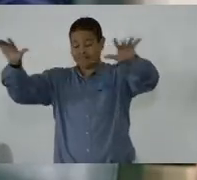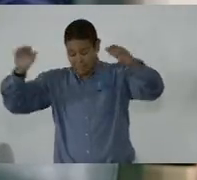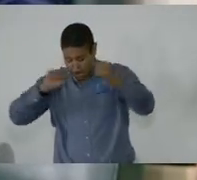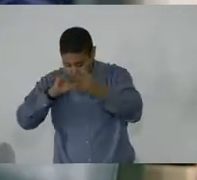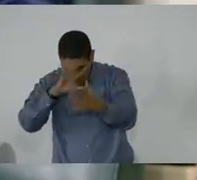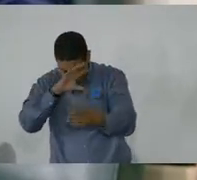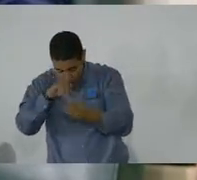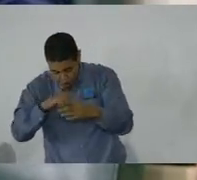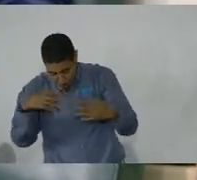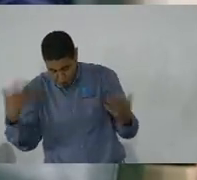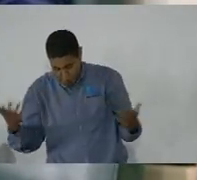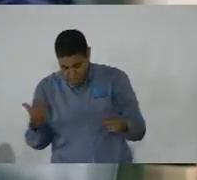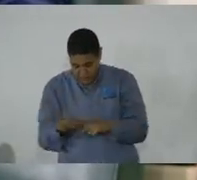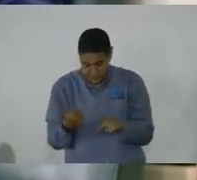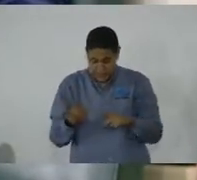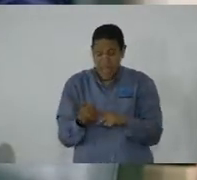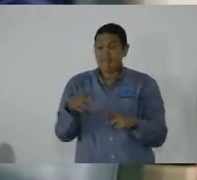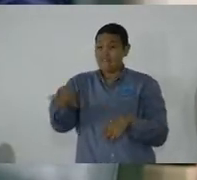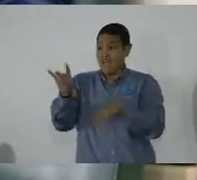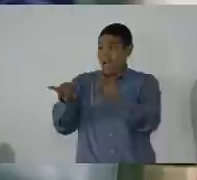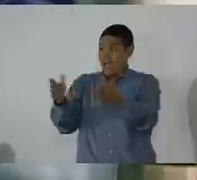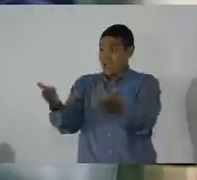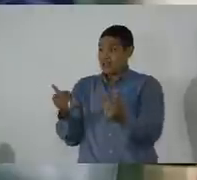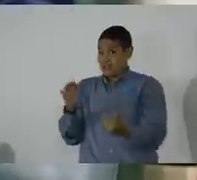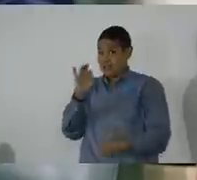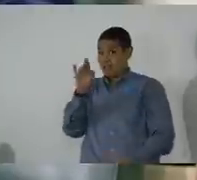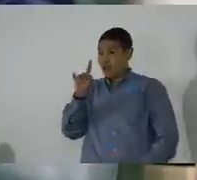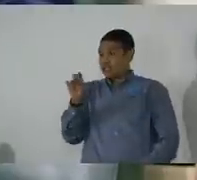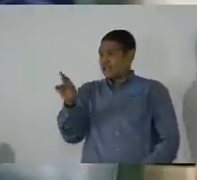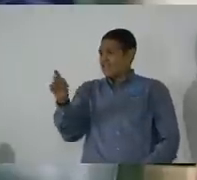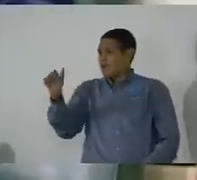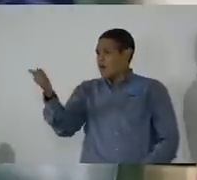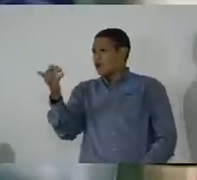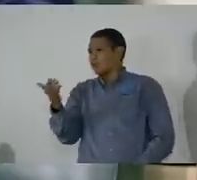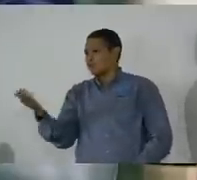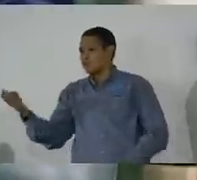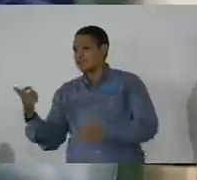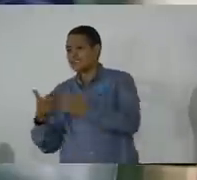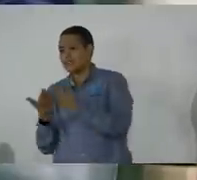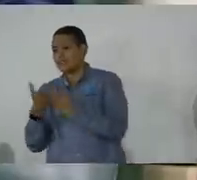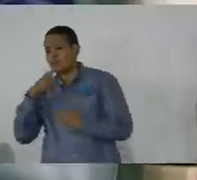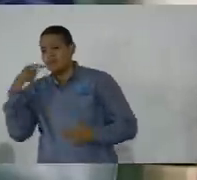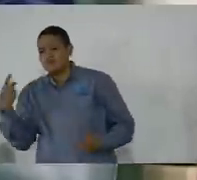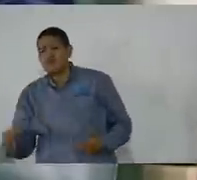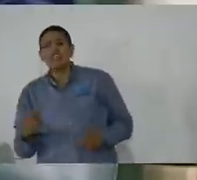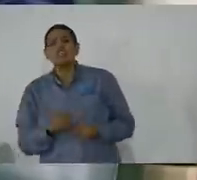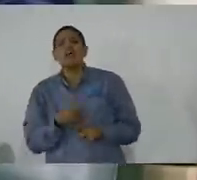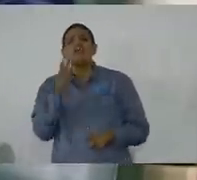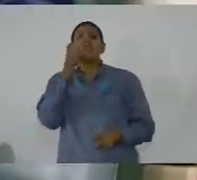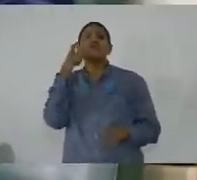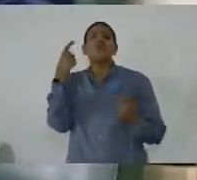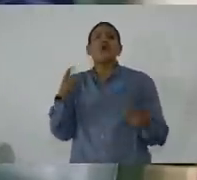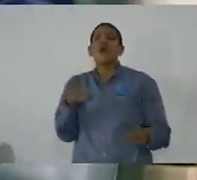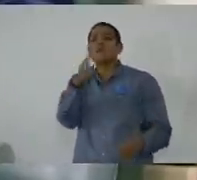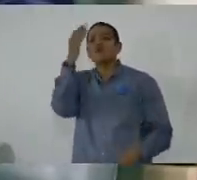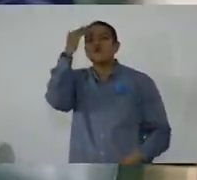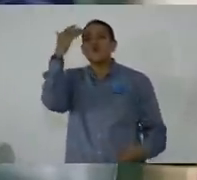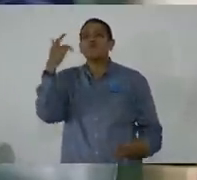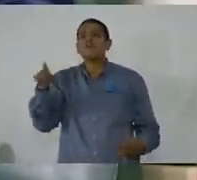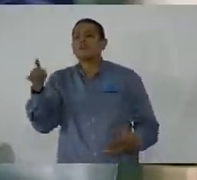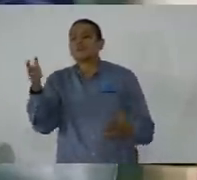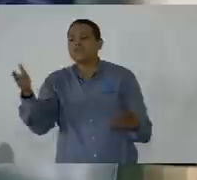includes, one, sourcing fertilizer from other sources aside from Russia. Recently, Madam Speaker, you know that we